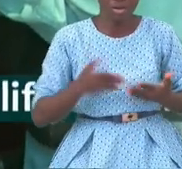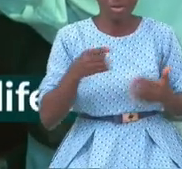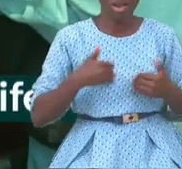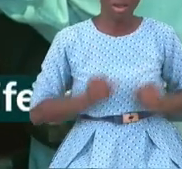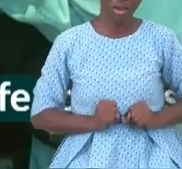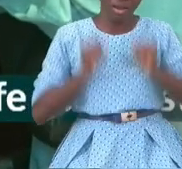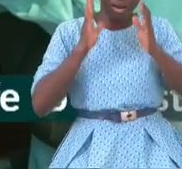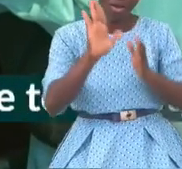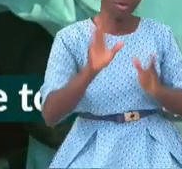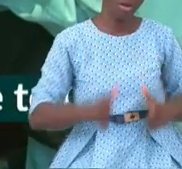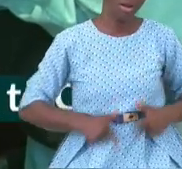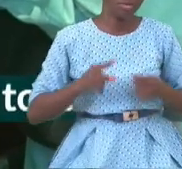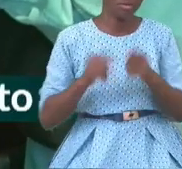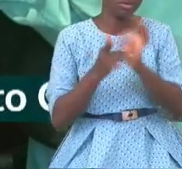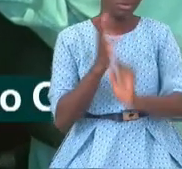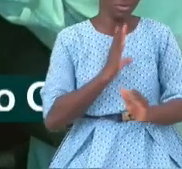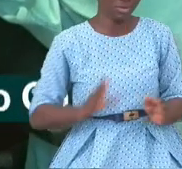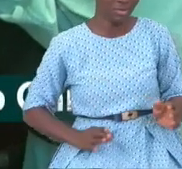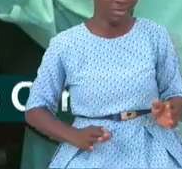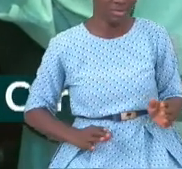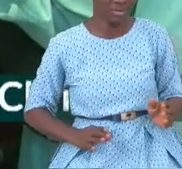I celebrate with you,